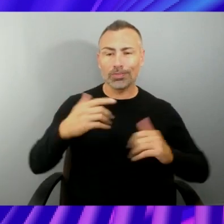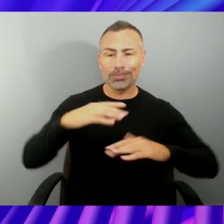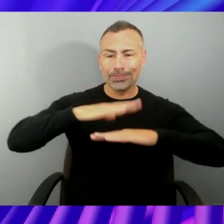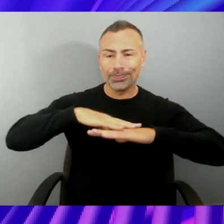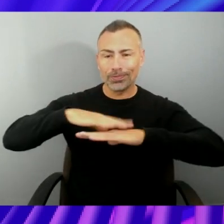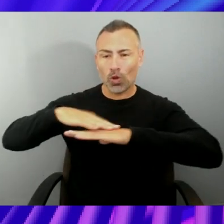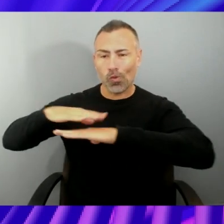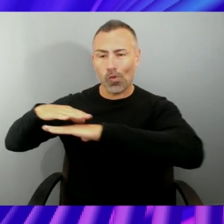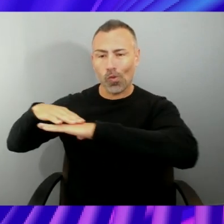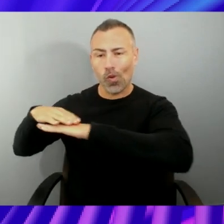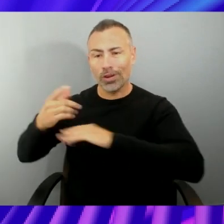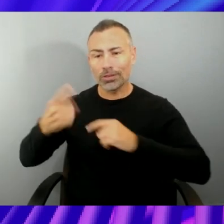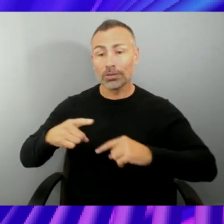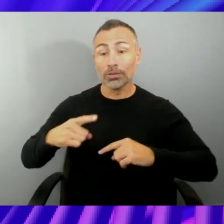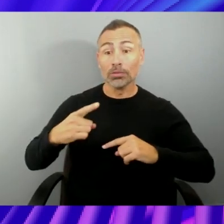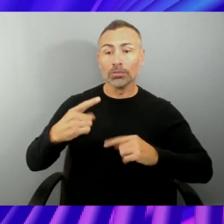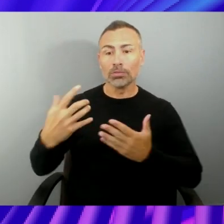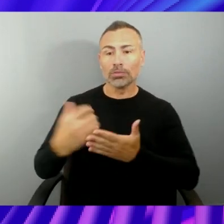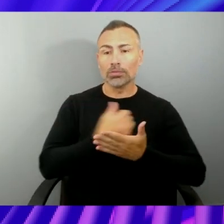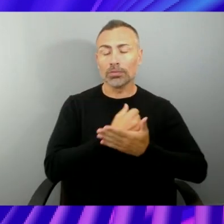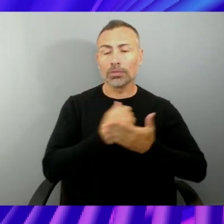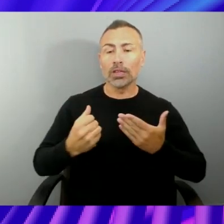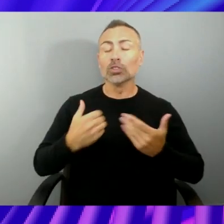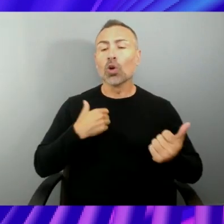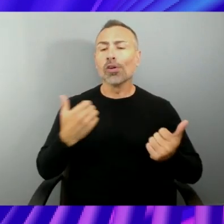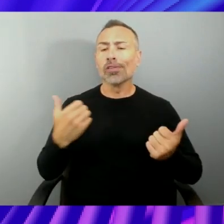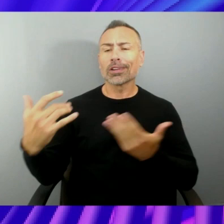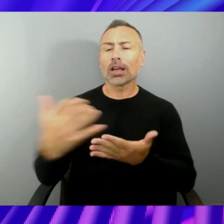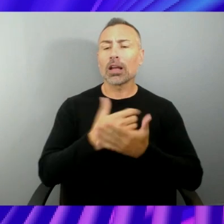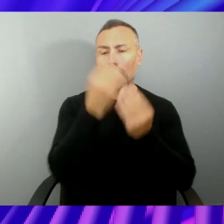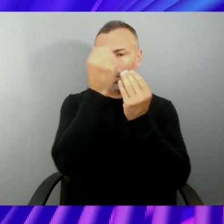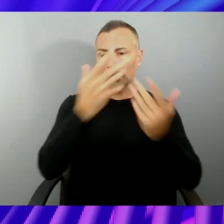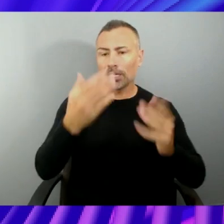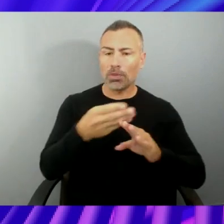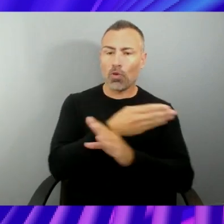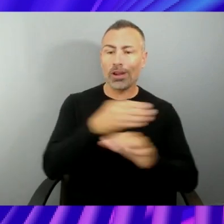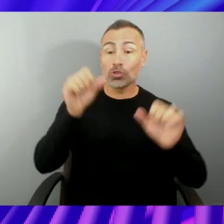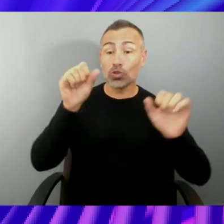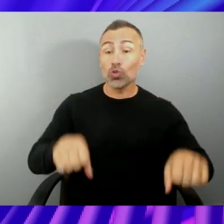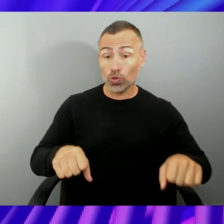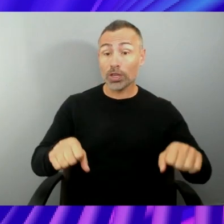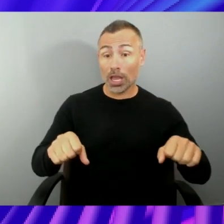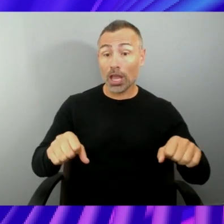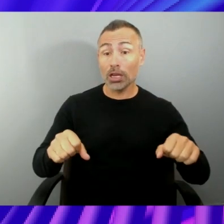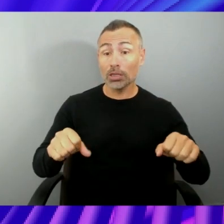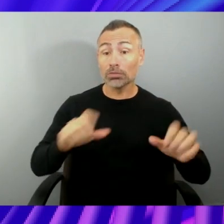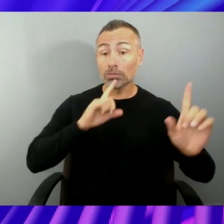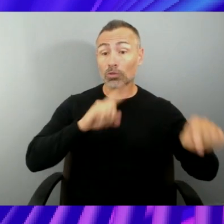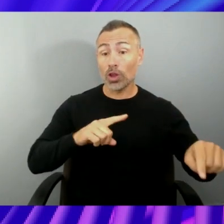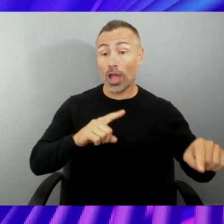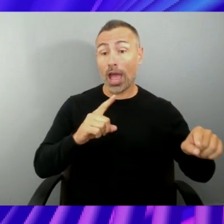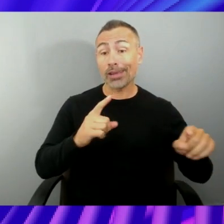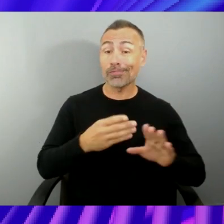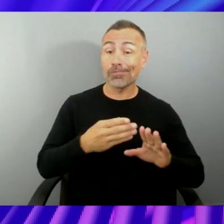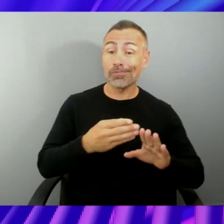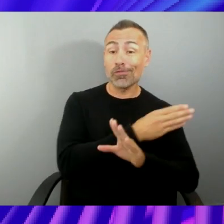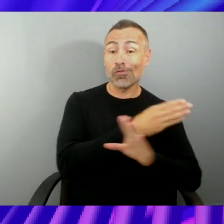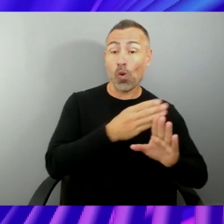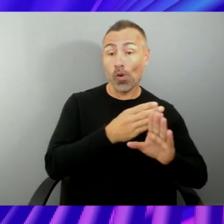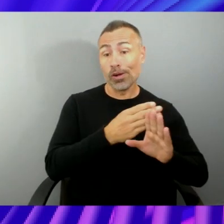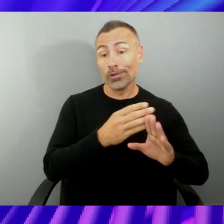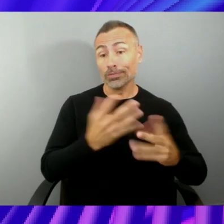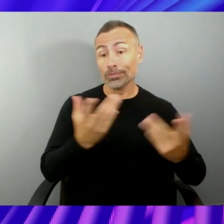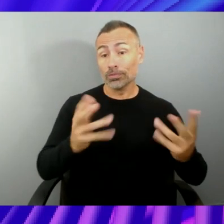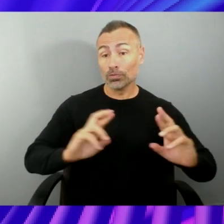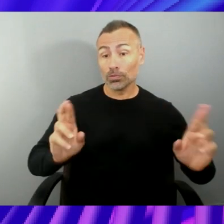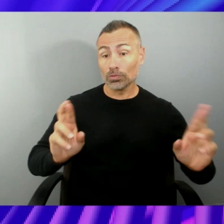sideways. I'm actually going to dash over to a dashboard view for just a second. So one of the